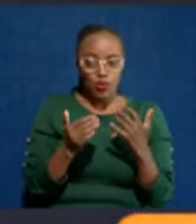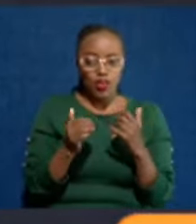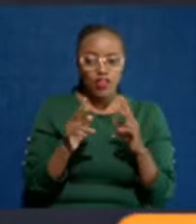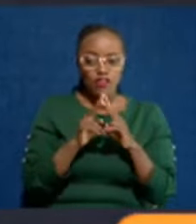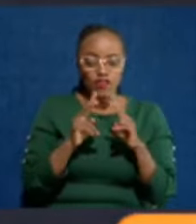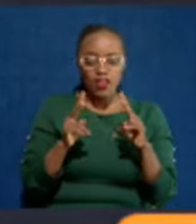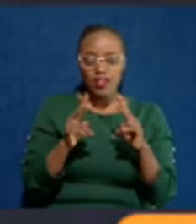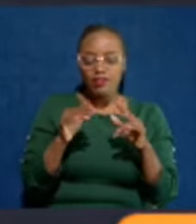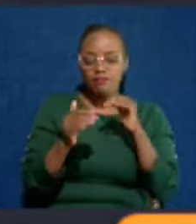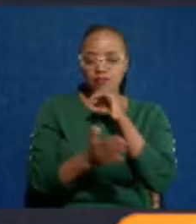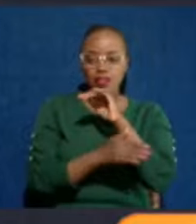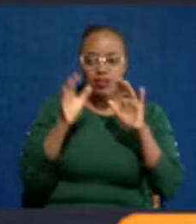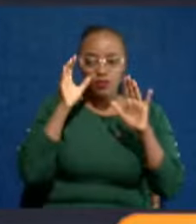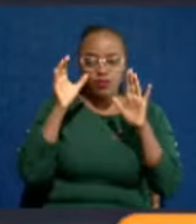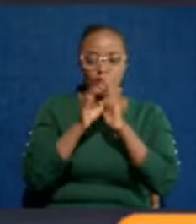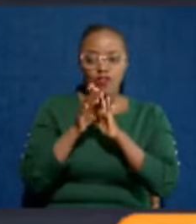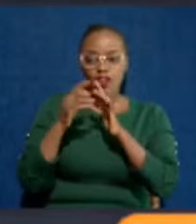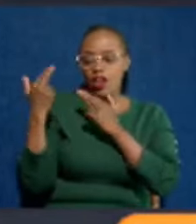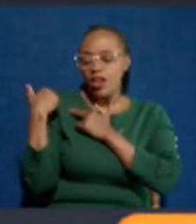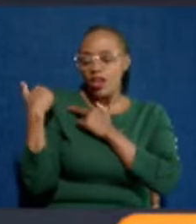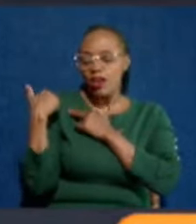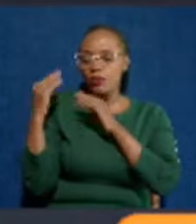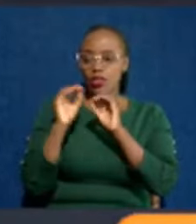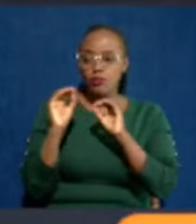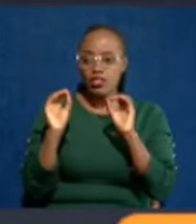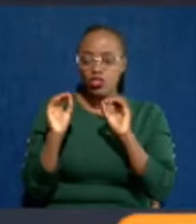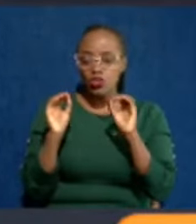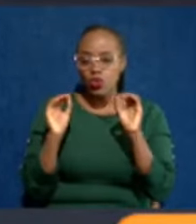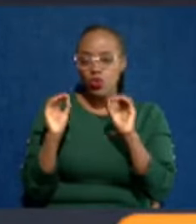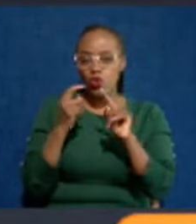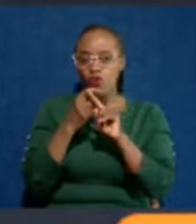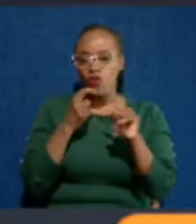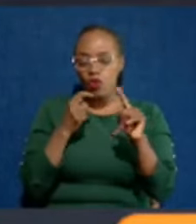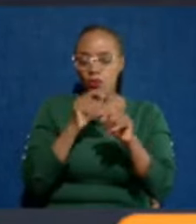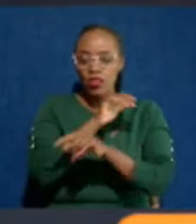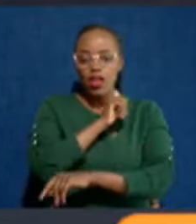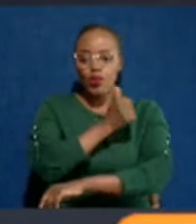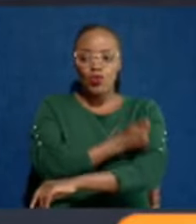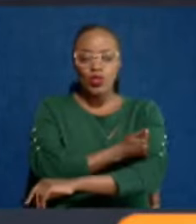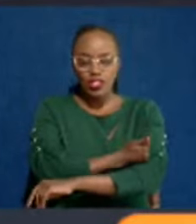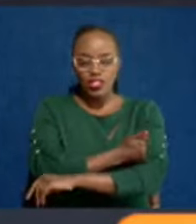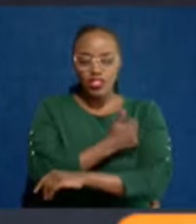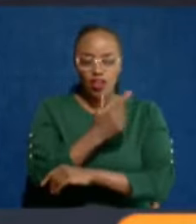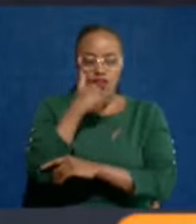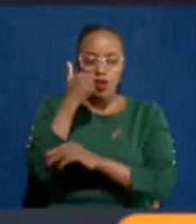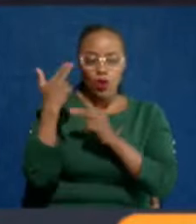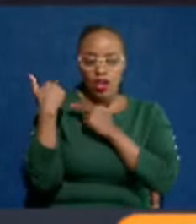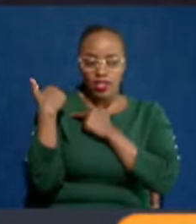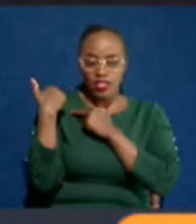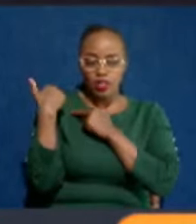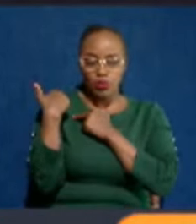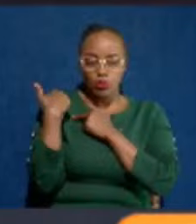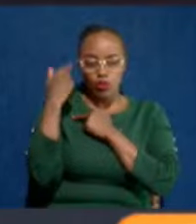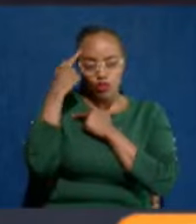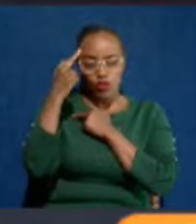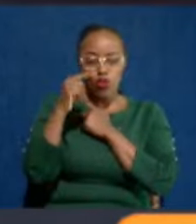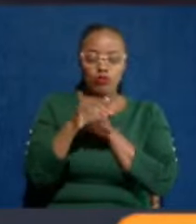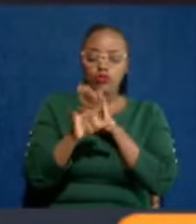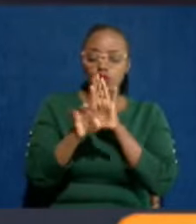ugly picture of lack of accountability on the part of the authorities that are in charge of law and